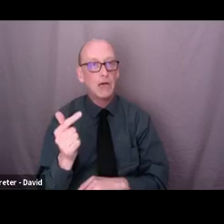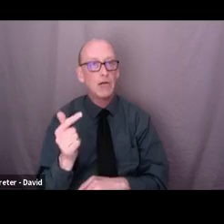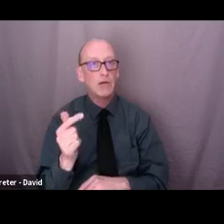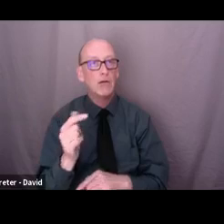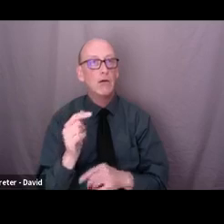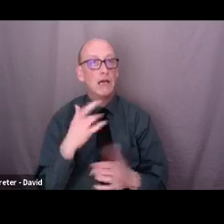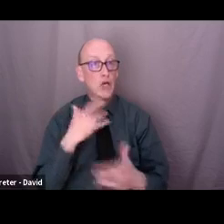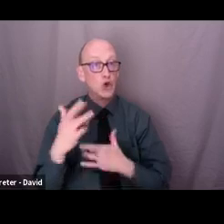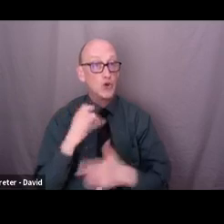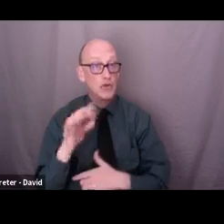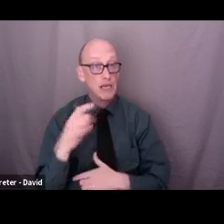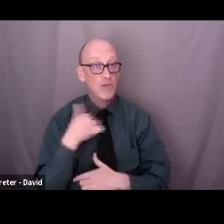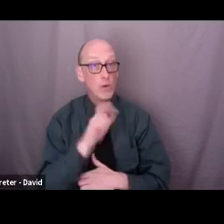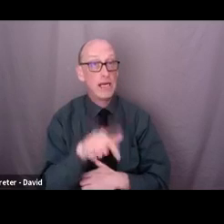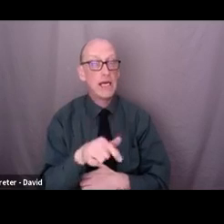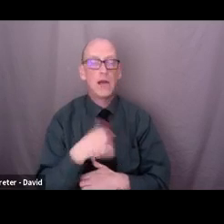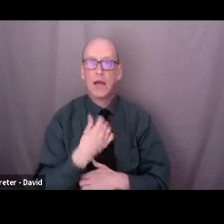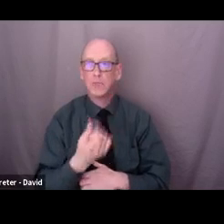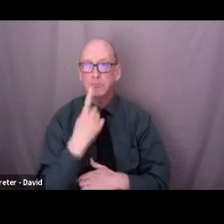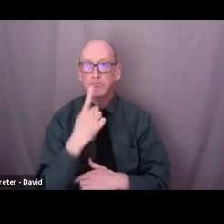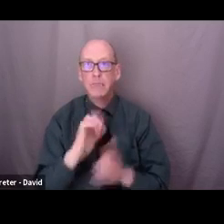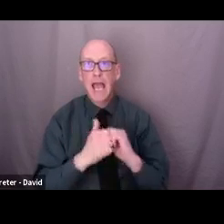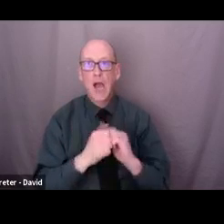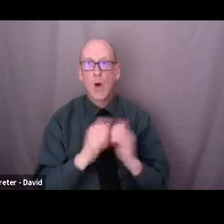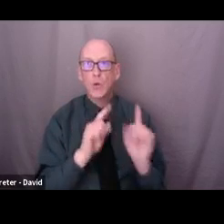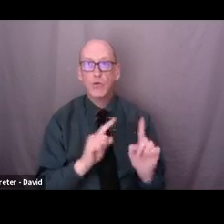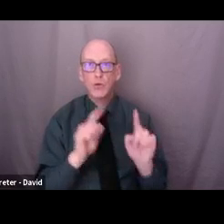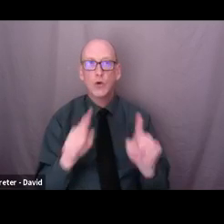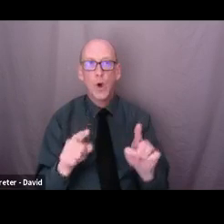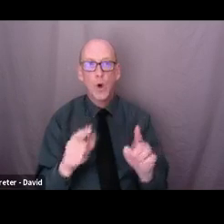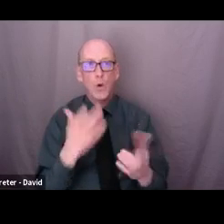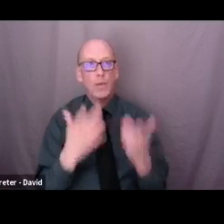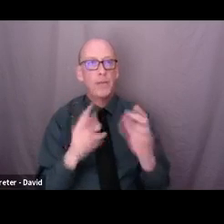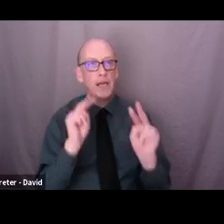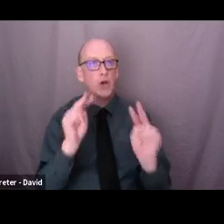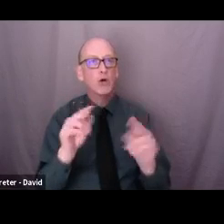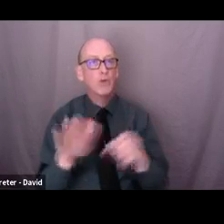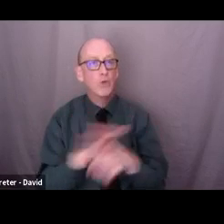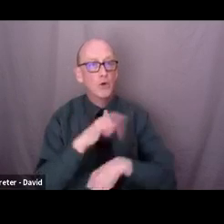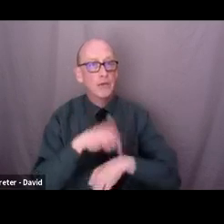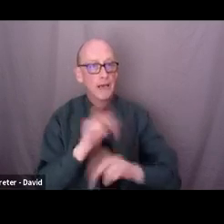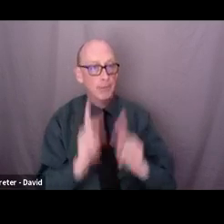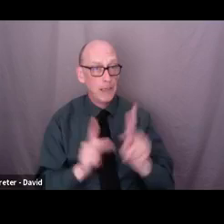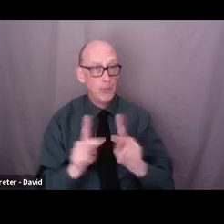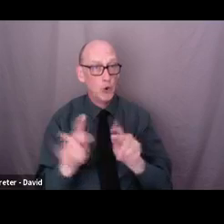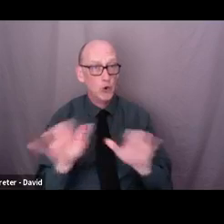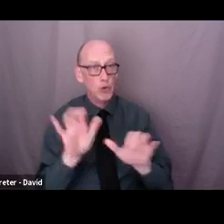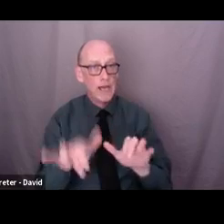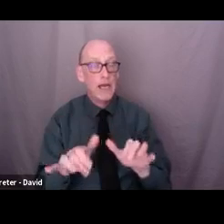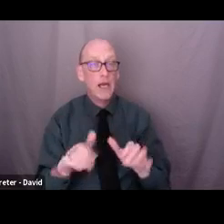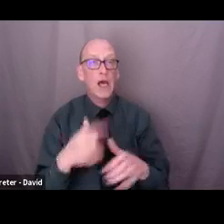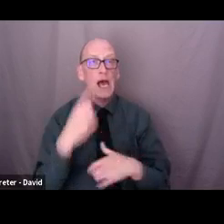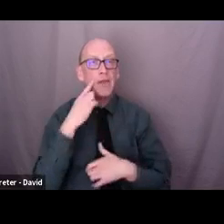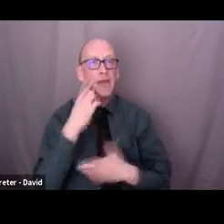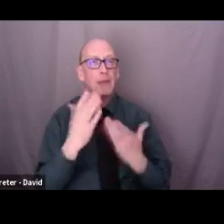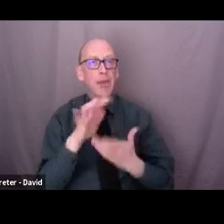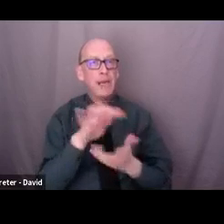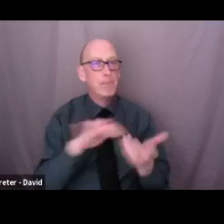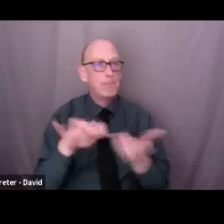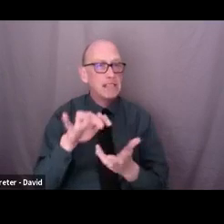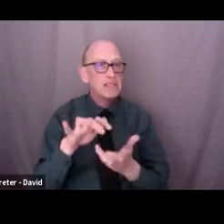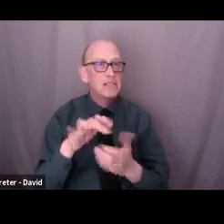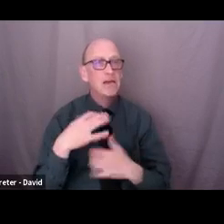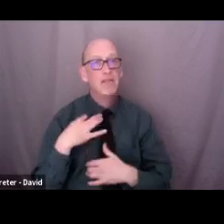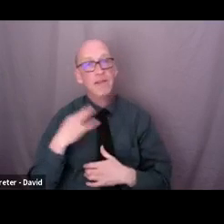I understand where we're trying to go with maybe looking at full-time individuals to do this. So I think there could be a mix here of